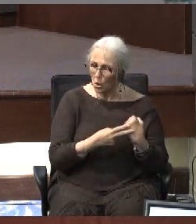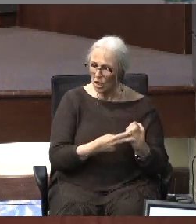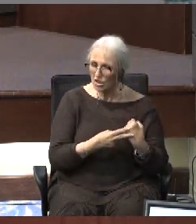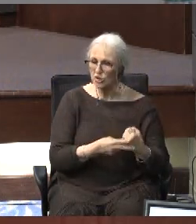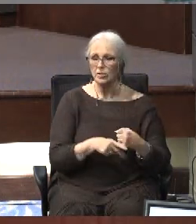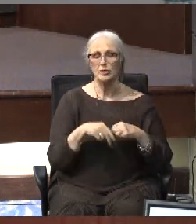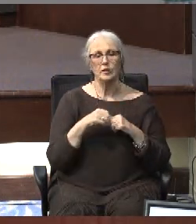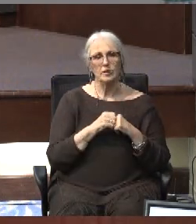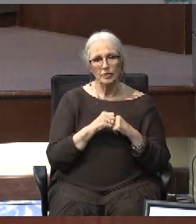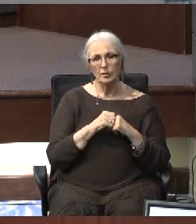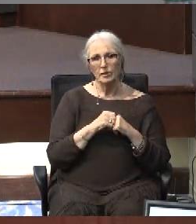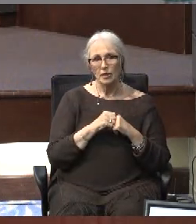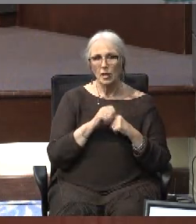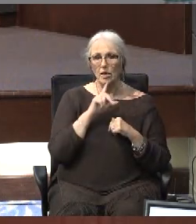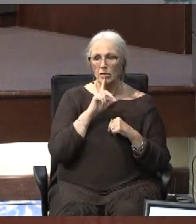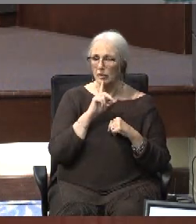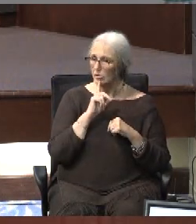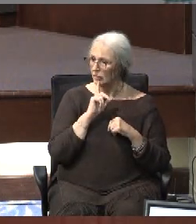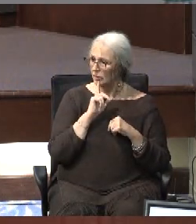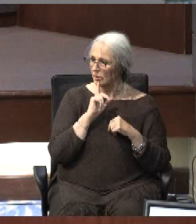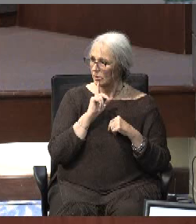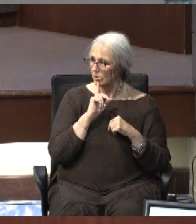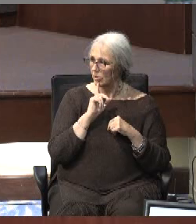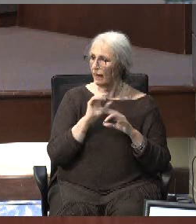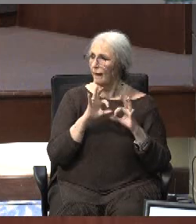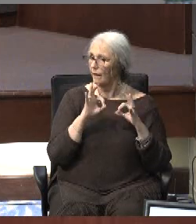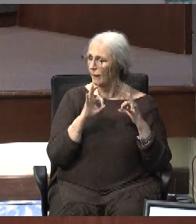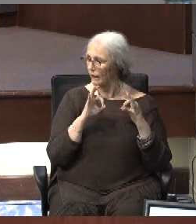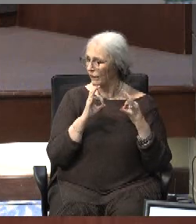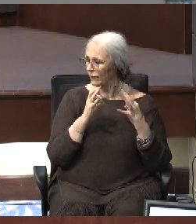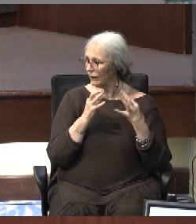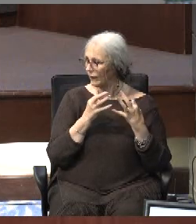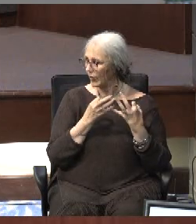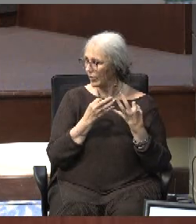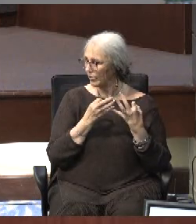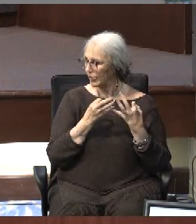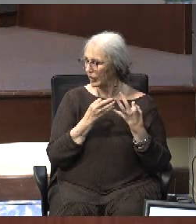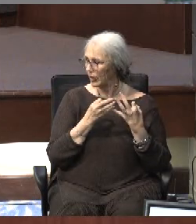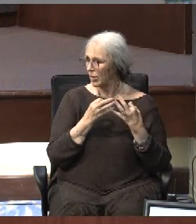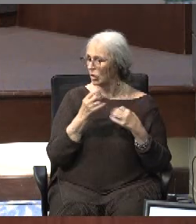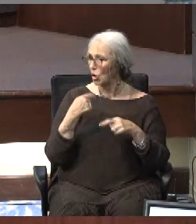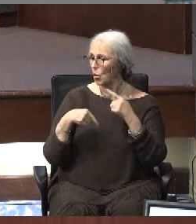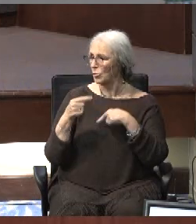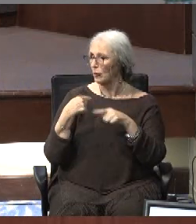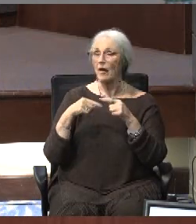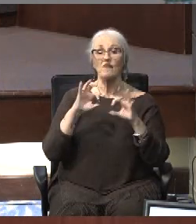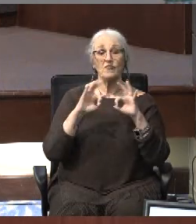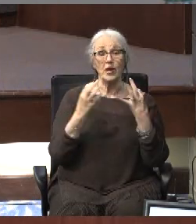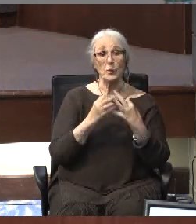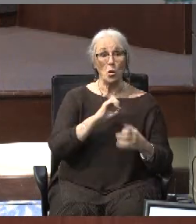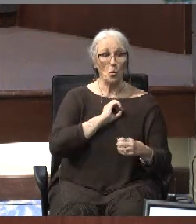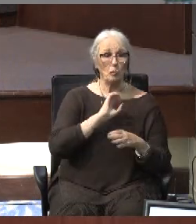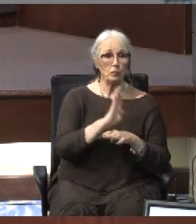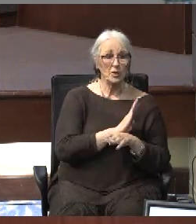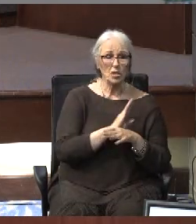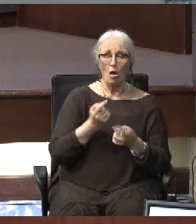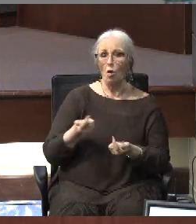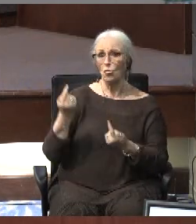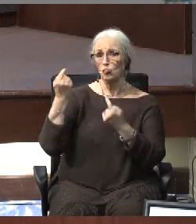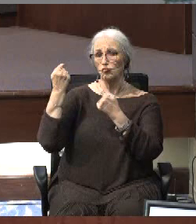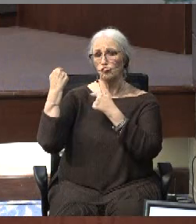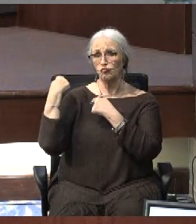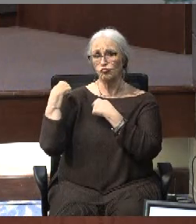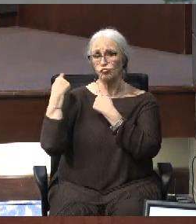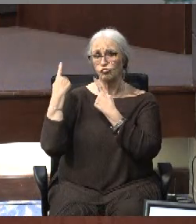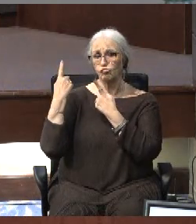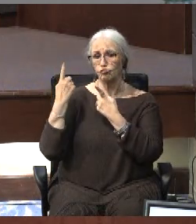we're building something, which I like. And I also like, it's a family-owned business that goes back to 1790, as you said. It